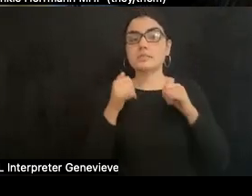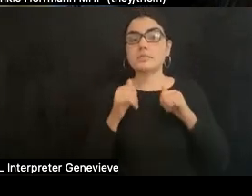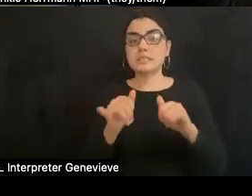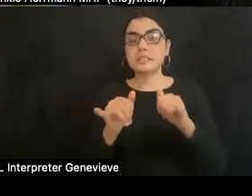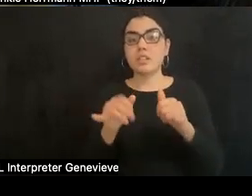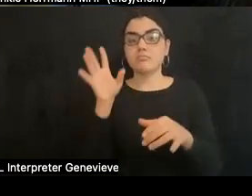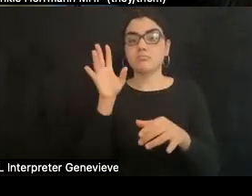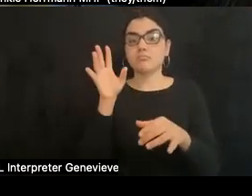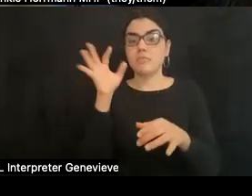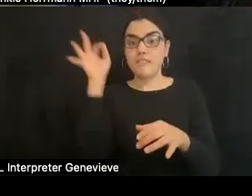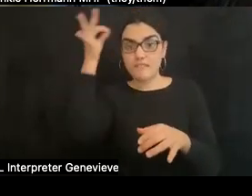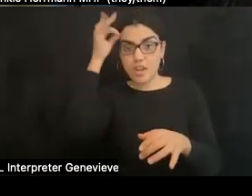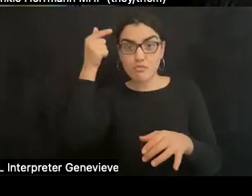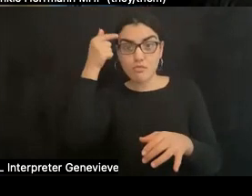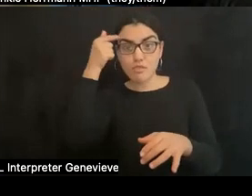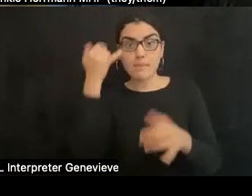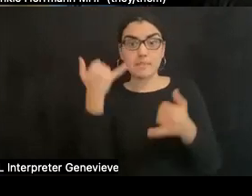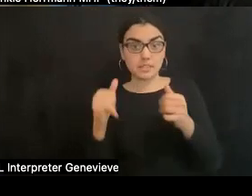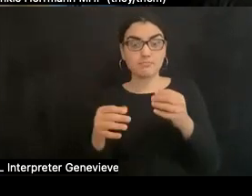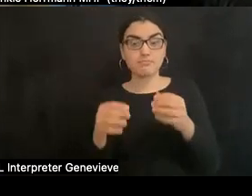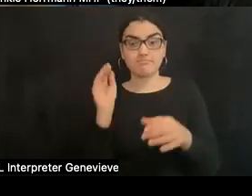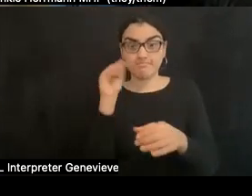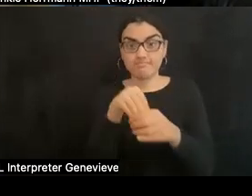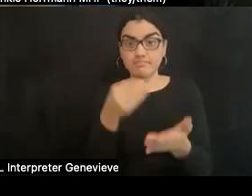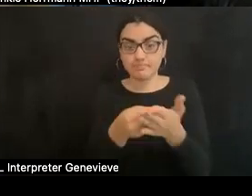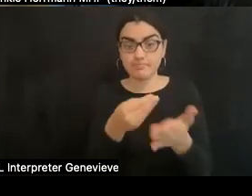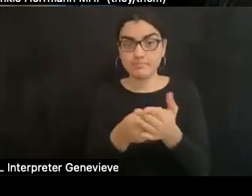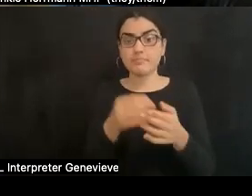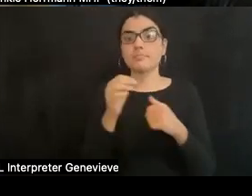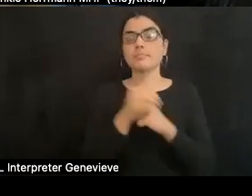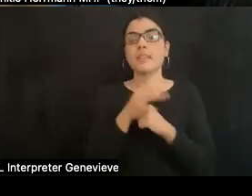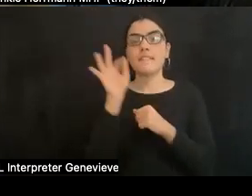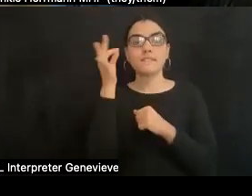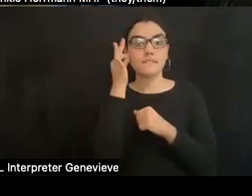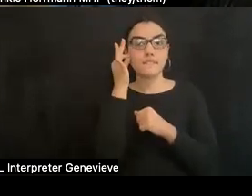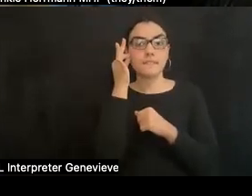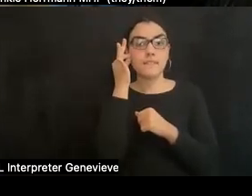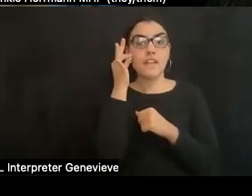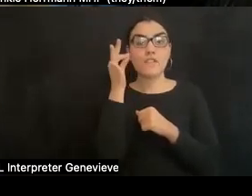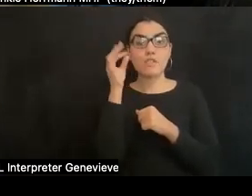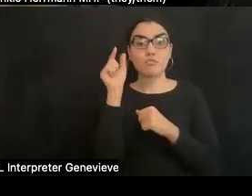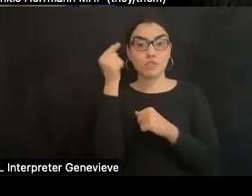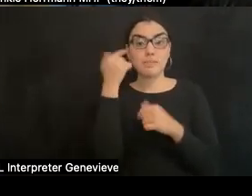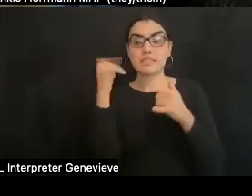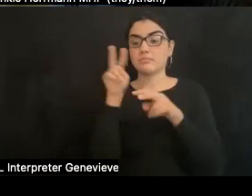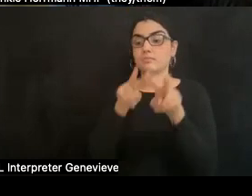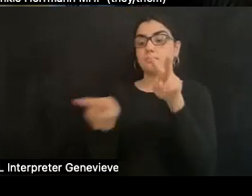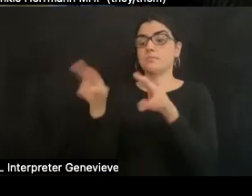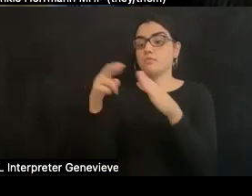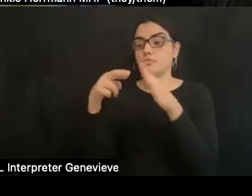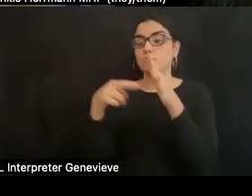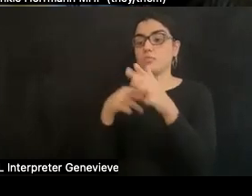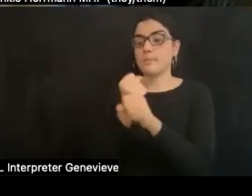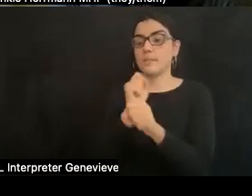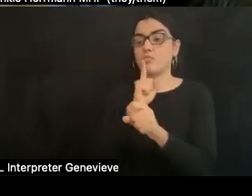by the federal government and the state government and local counties. The federal government still oversees and sets rules for this, and it's